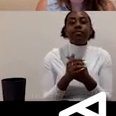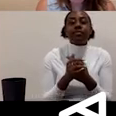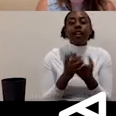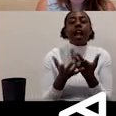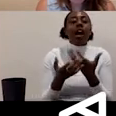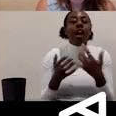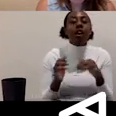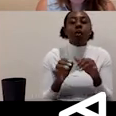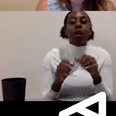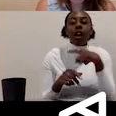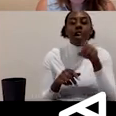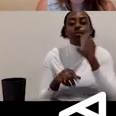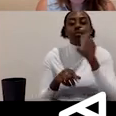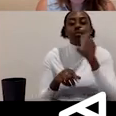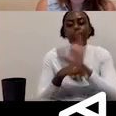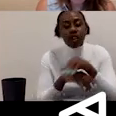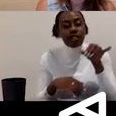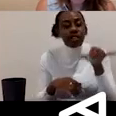over.